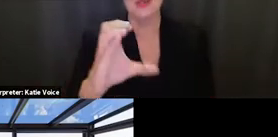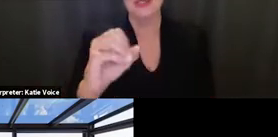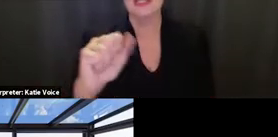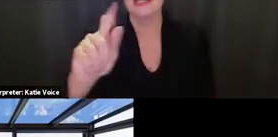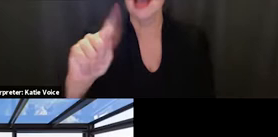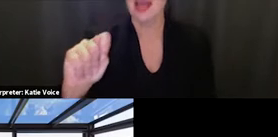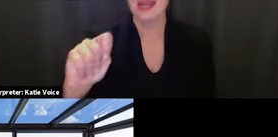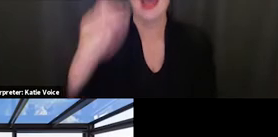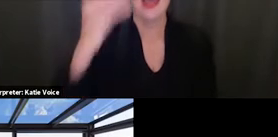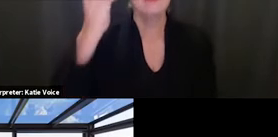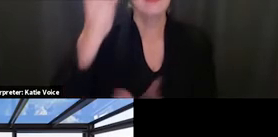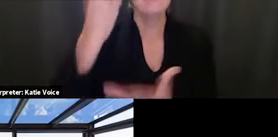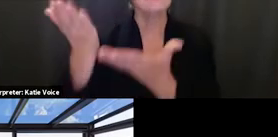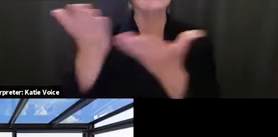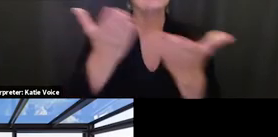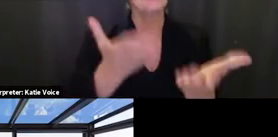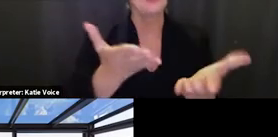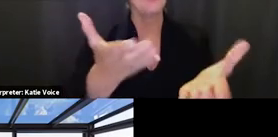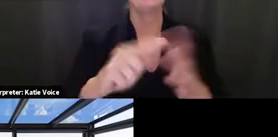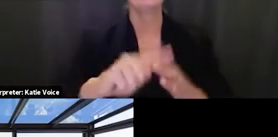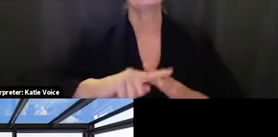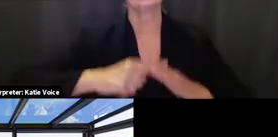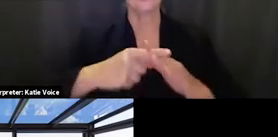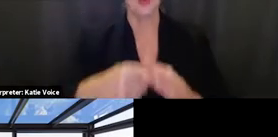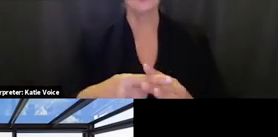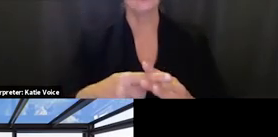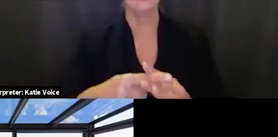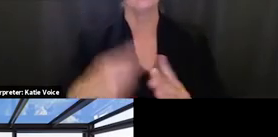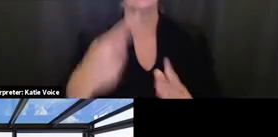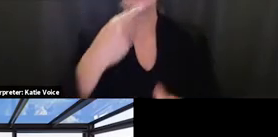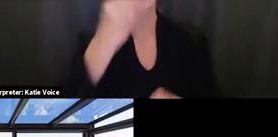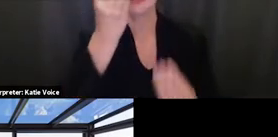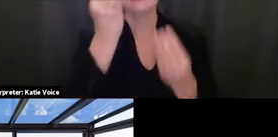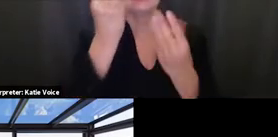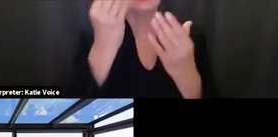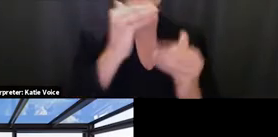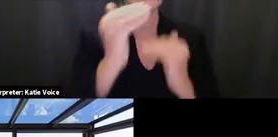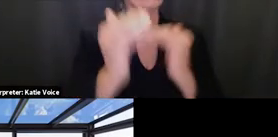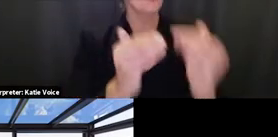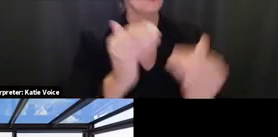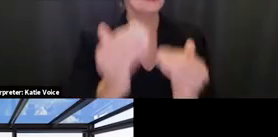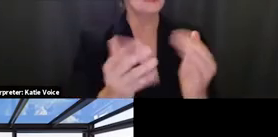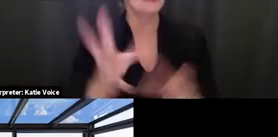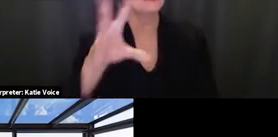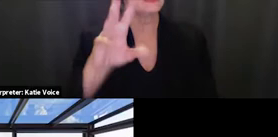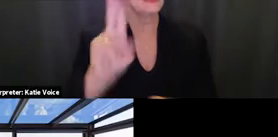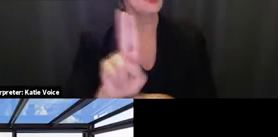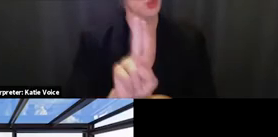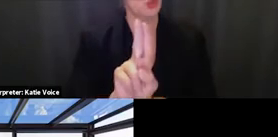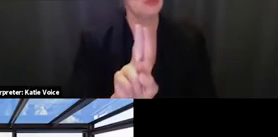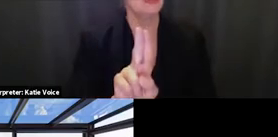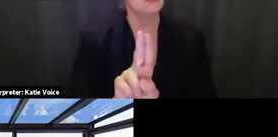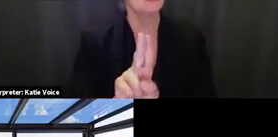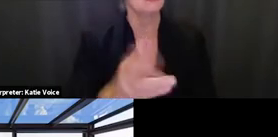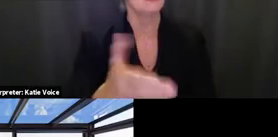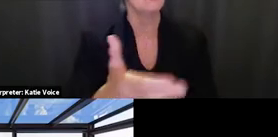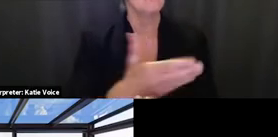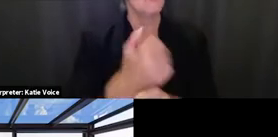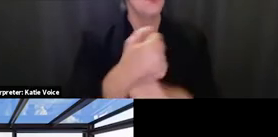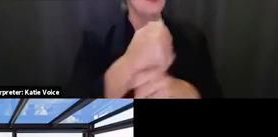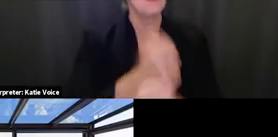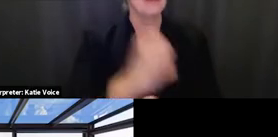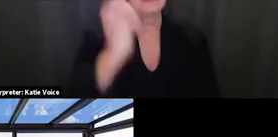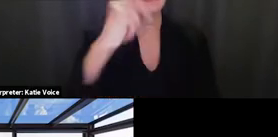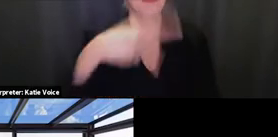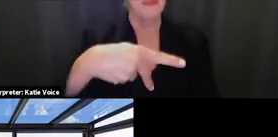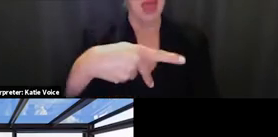information i do i did want him to start off by uh sharing with us the process that they engage in before they created the maps that are